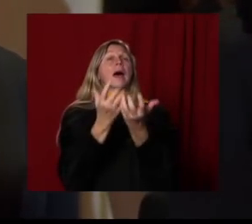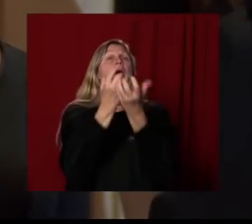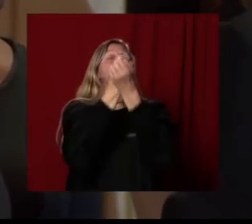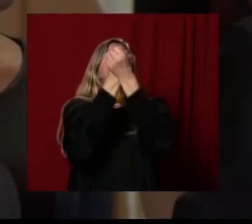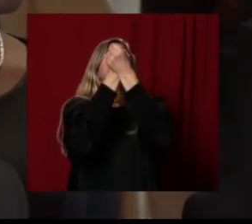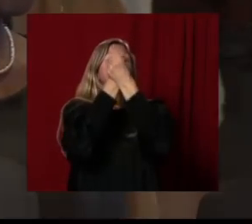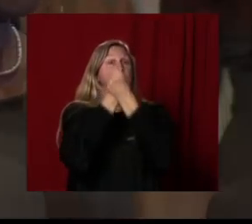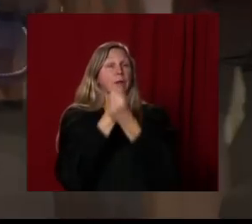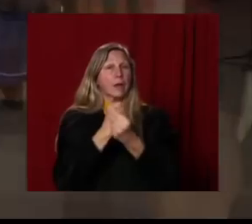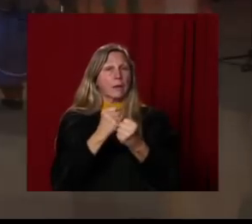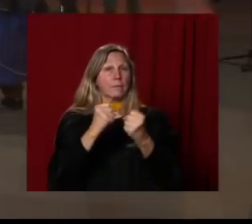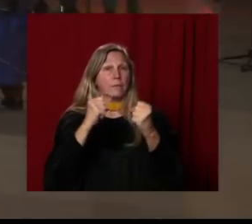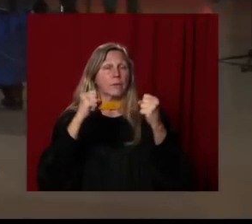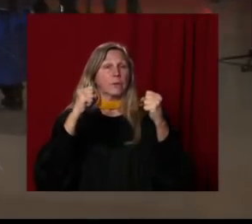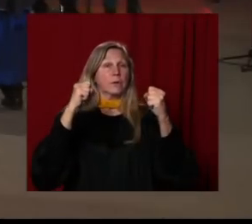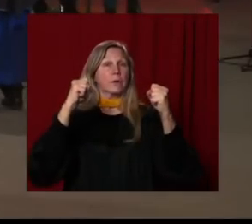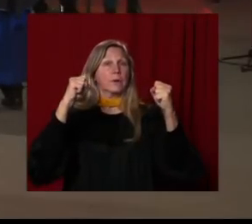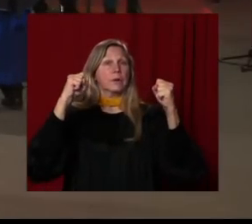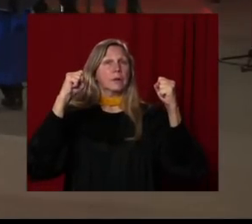land of the